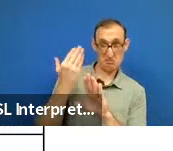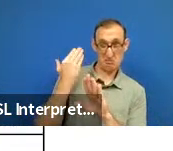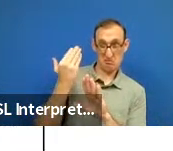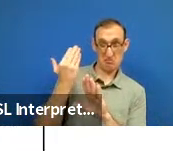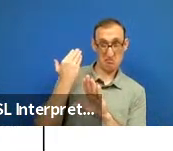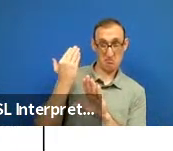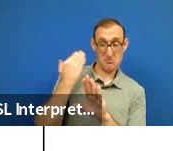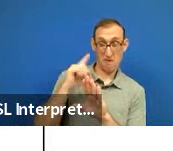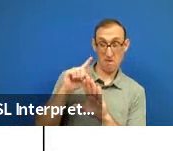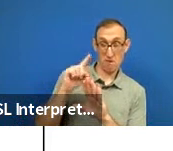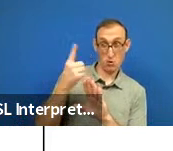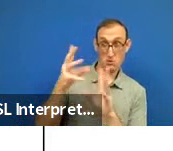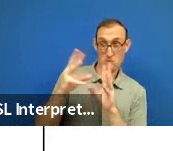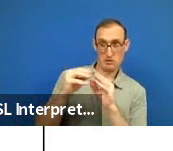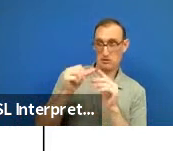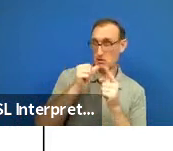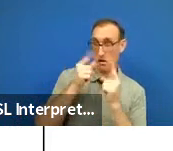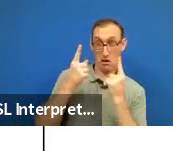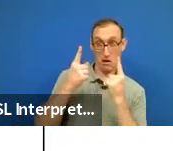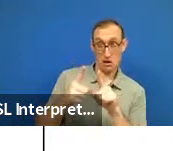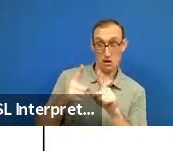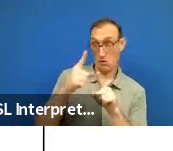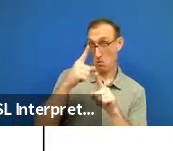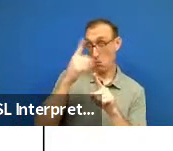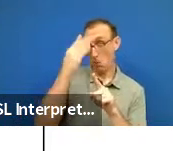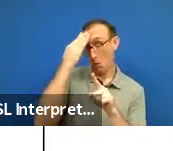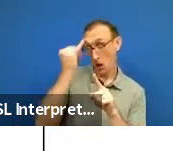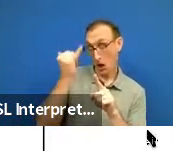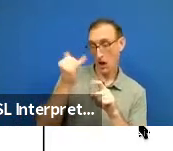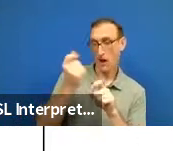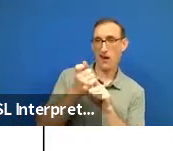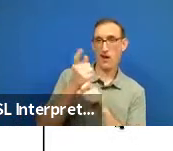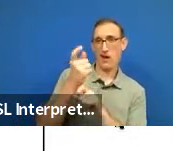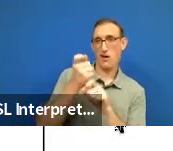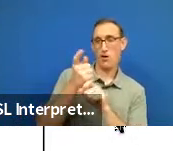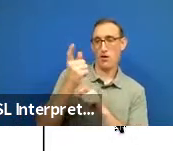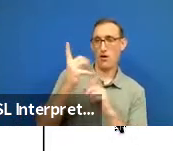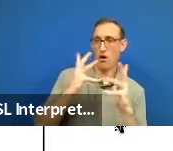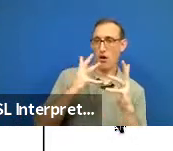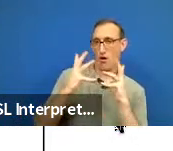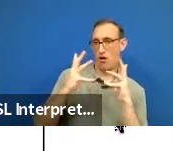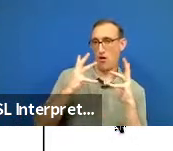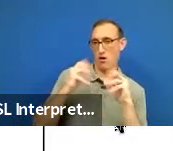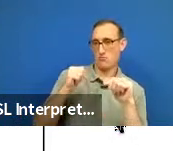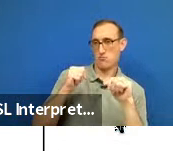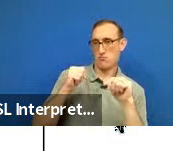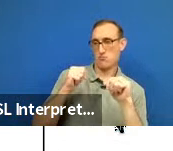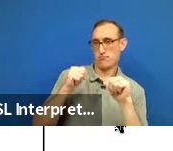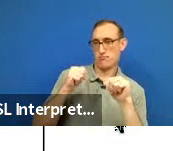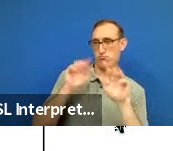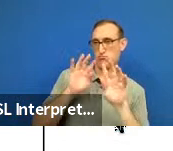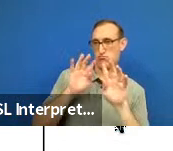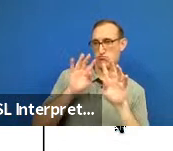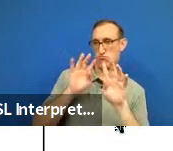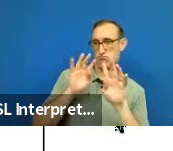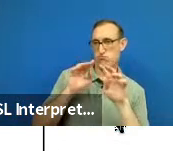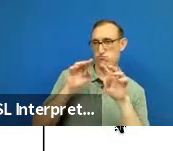because the annual holiday parade was the first Thursday in